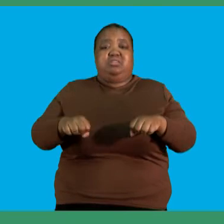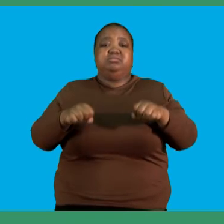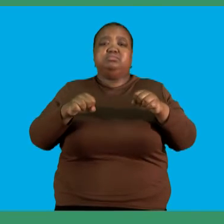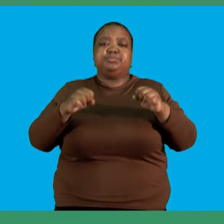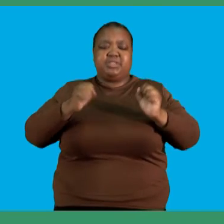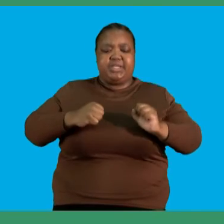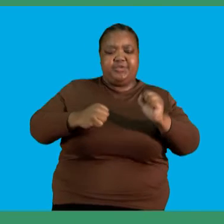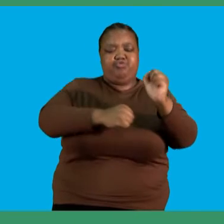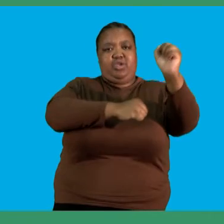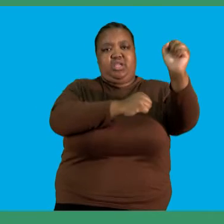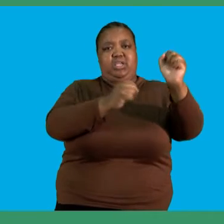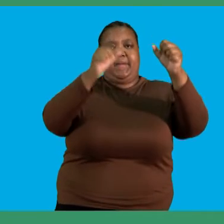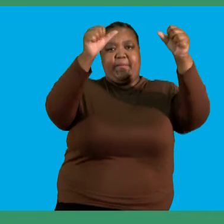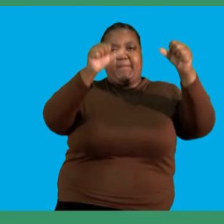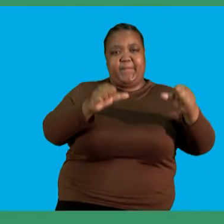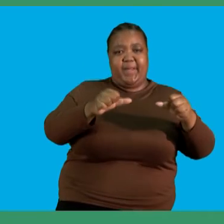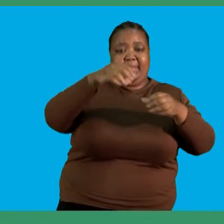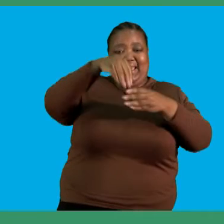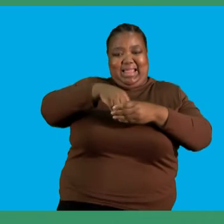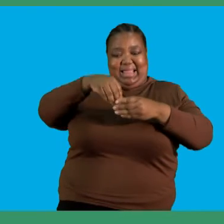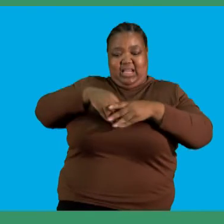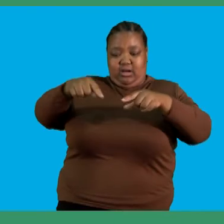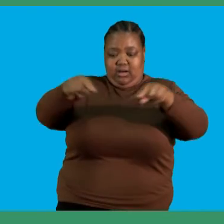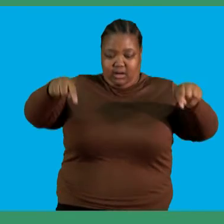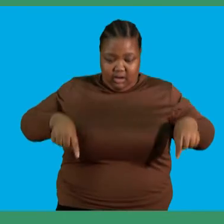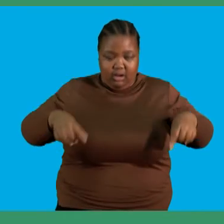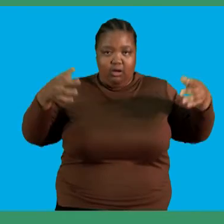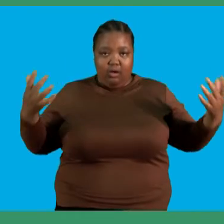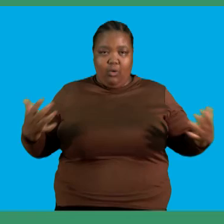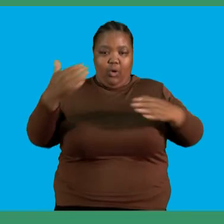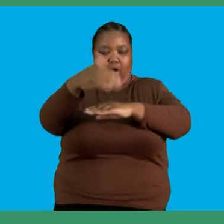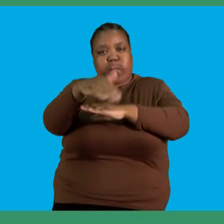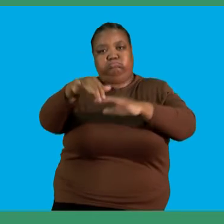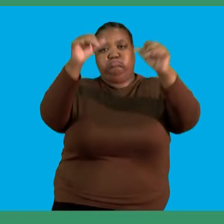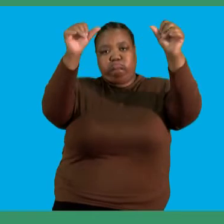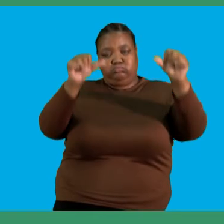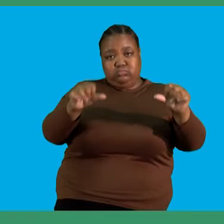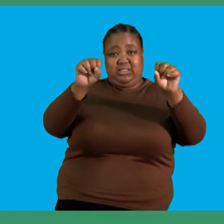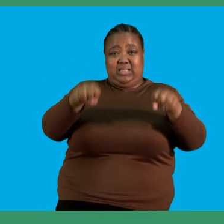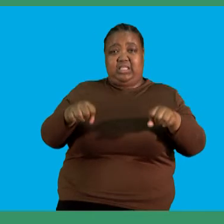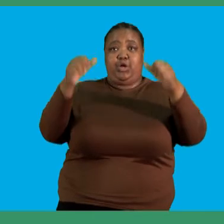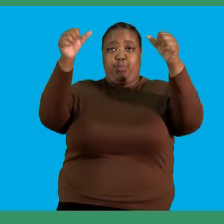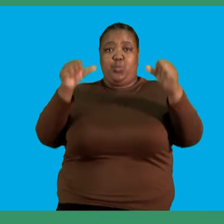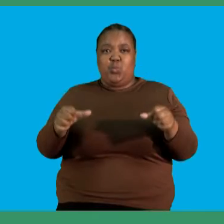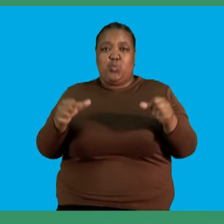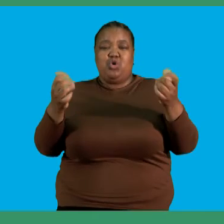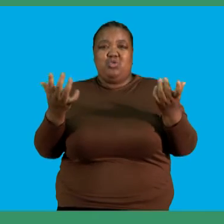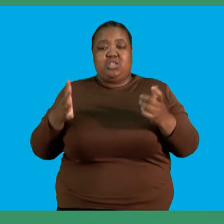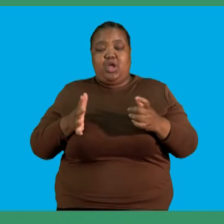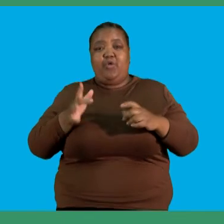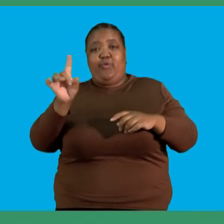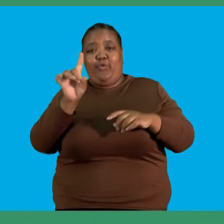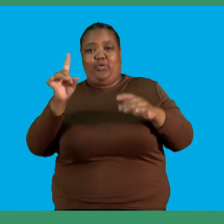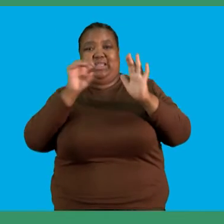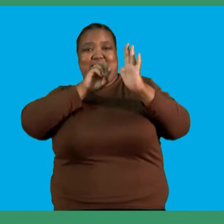an impact when placed strategically in or outside the venue, because the role of the poster is to